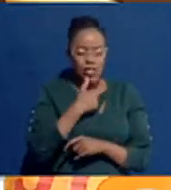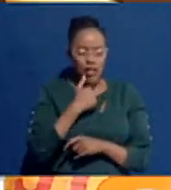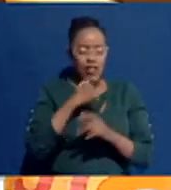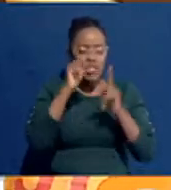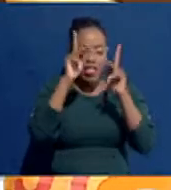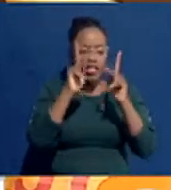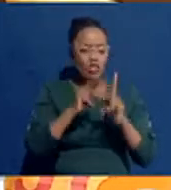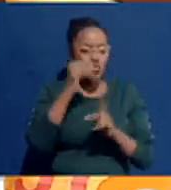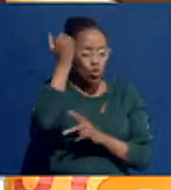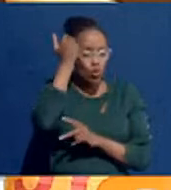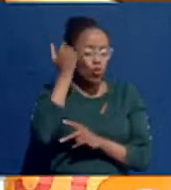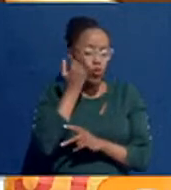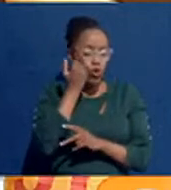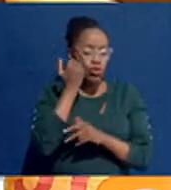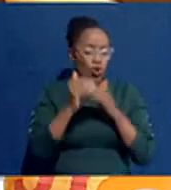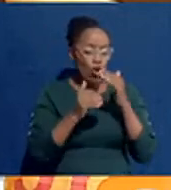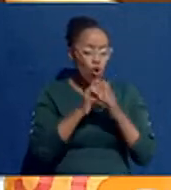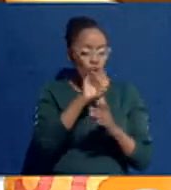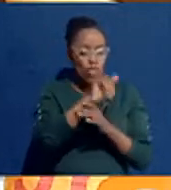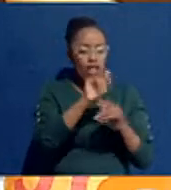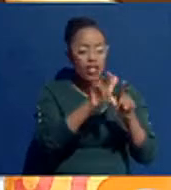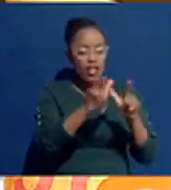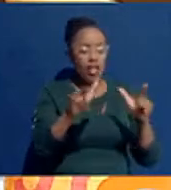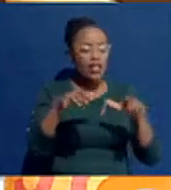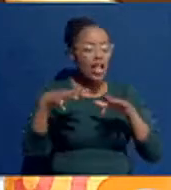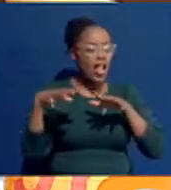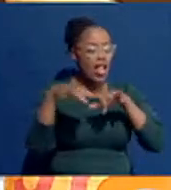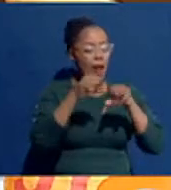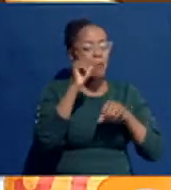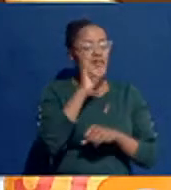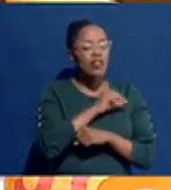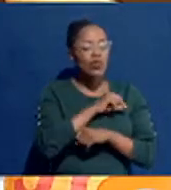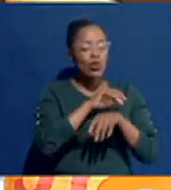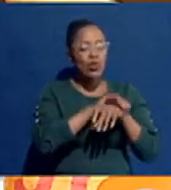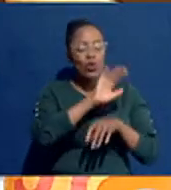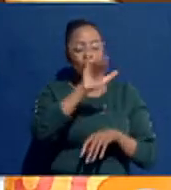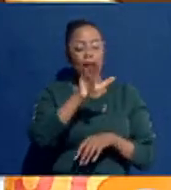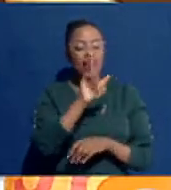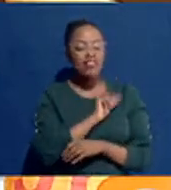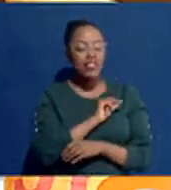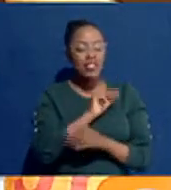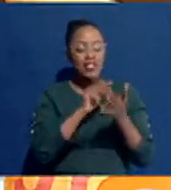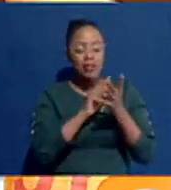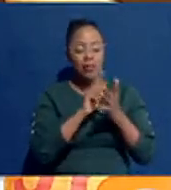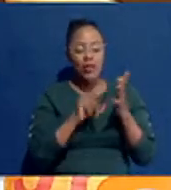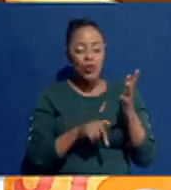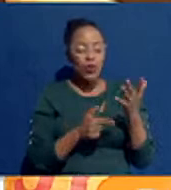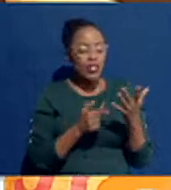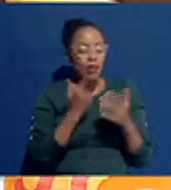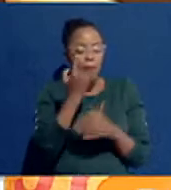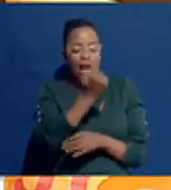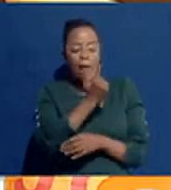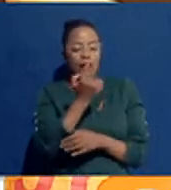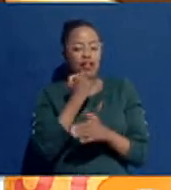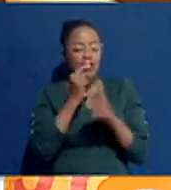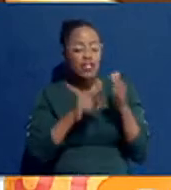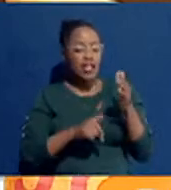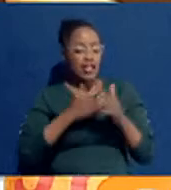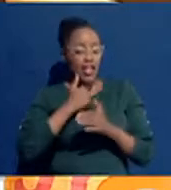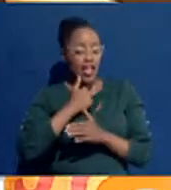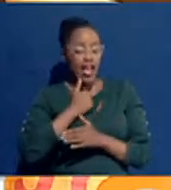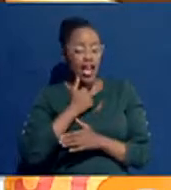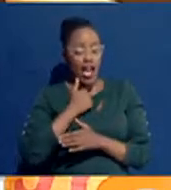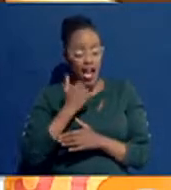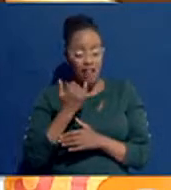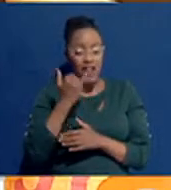port, all that railway land had been grabbed. We recovered it. So what I say, I have an analogy